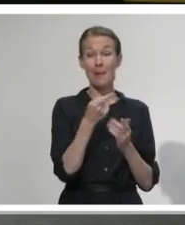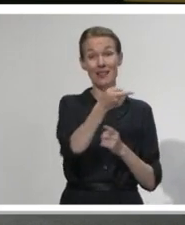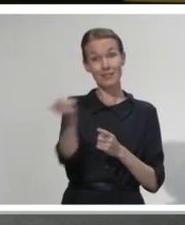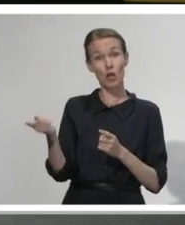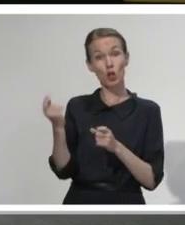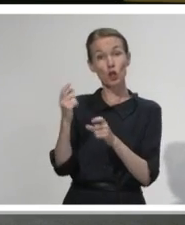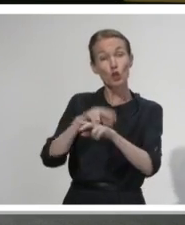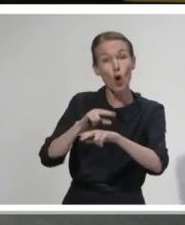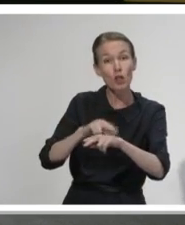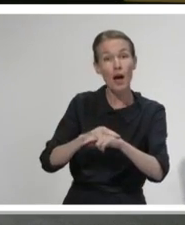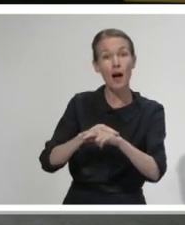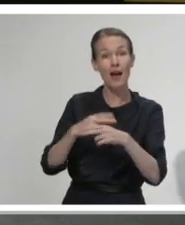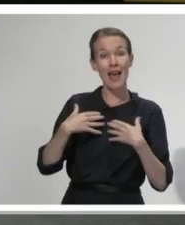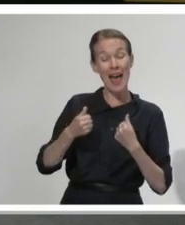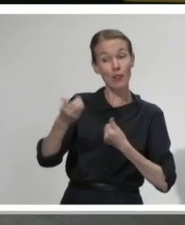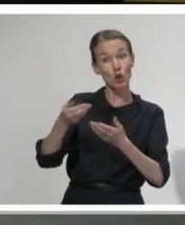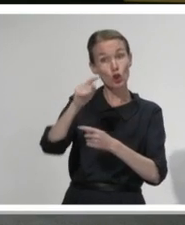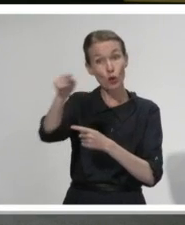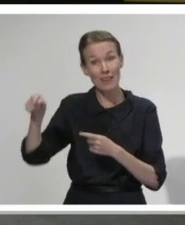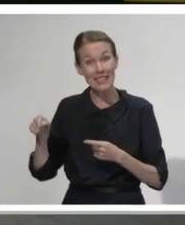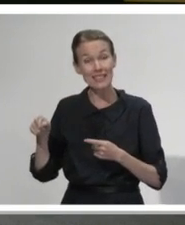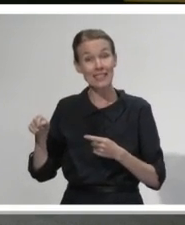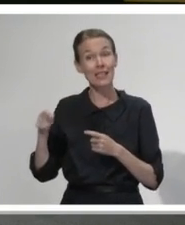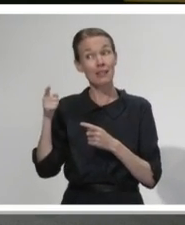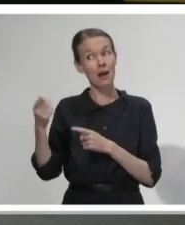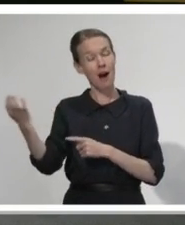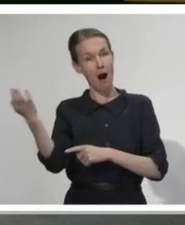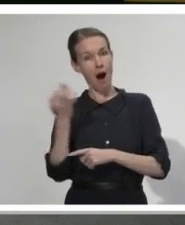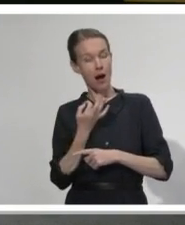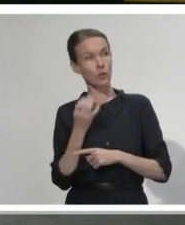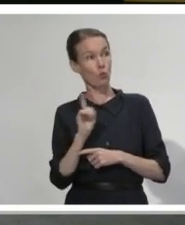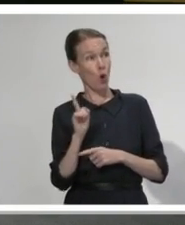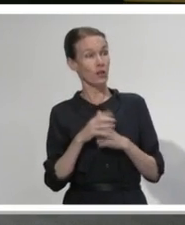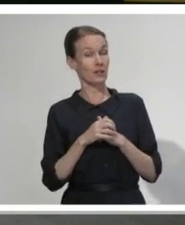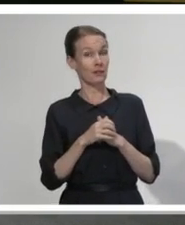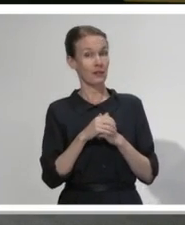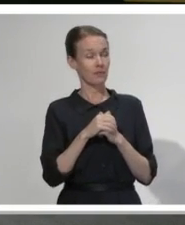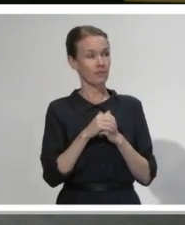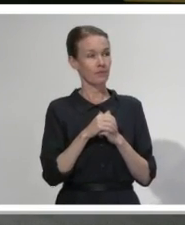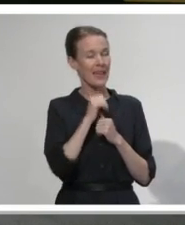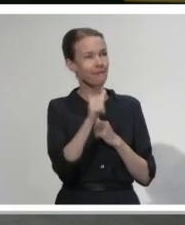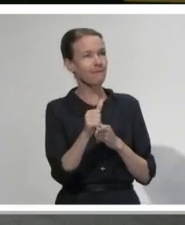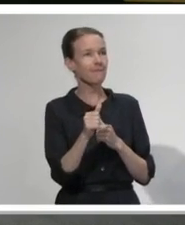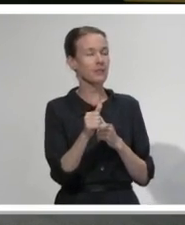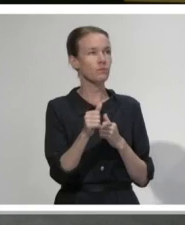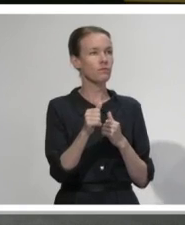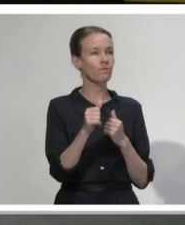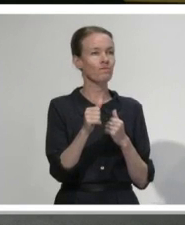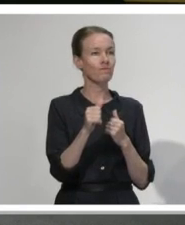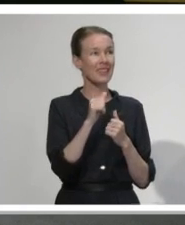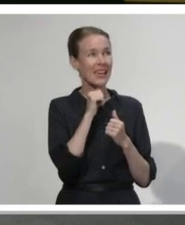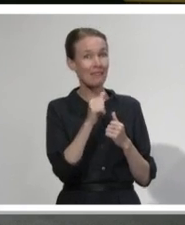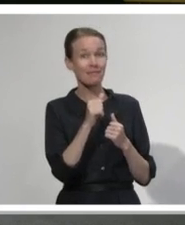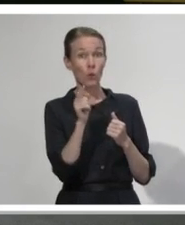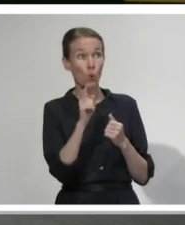as information that we've provided to the sector, that if there are any potential for any delay